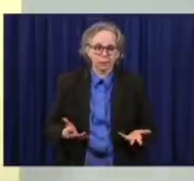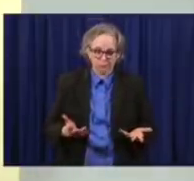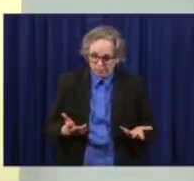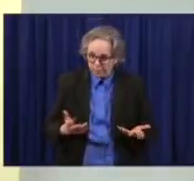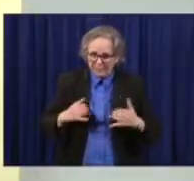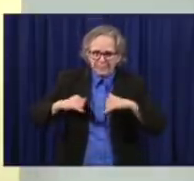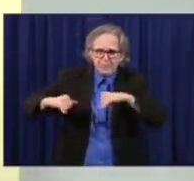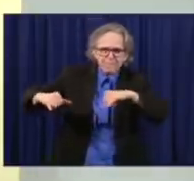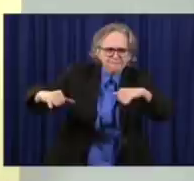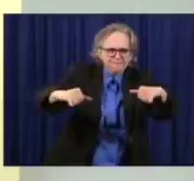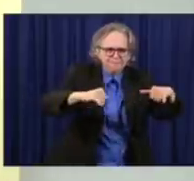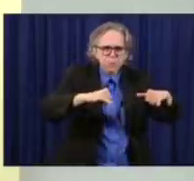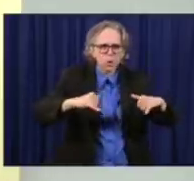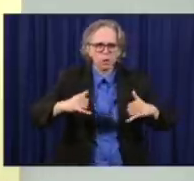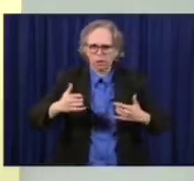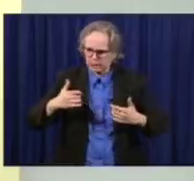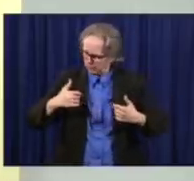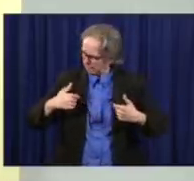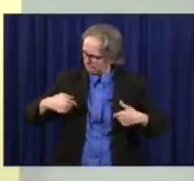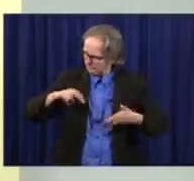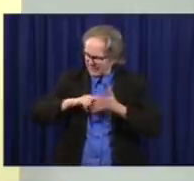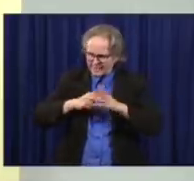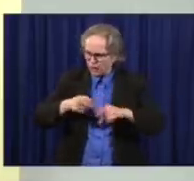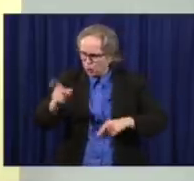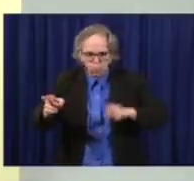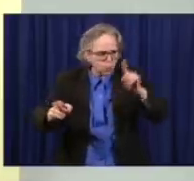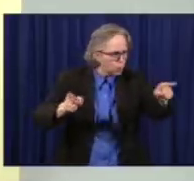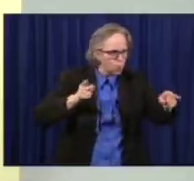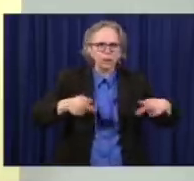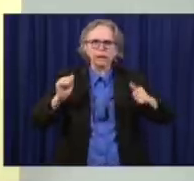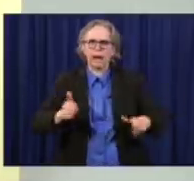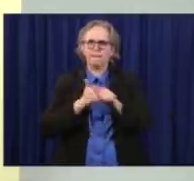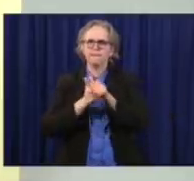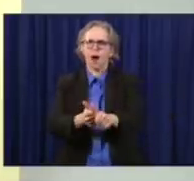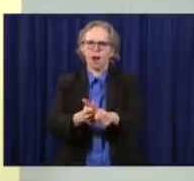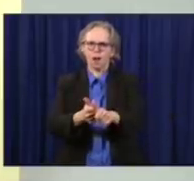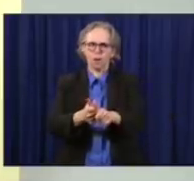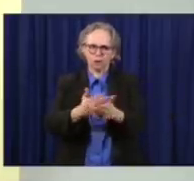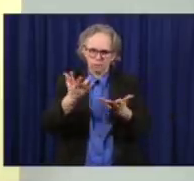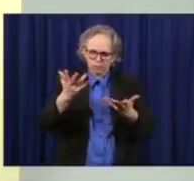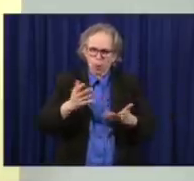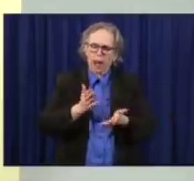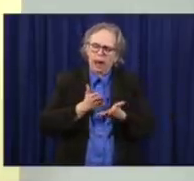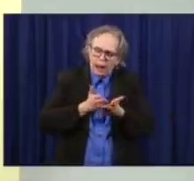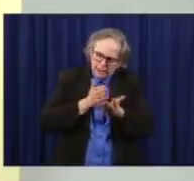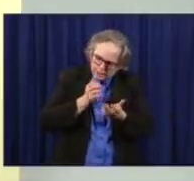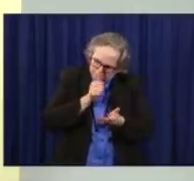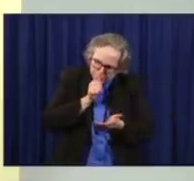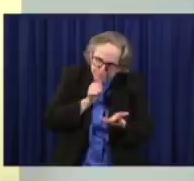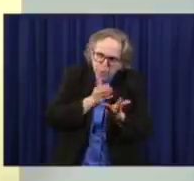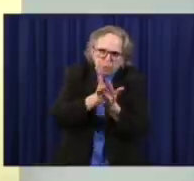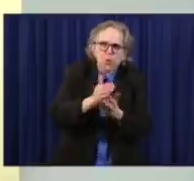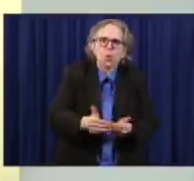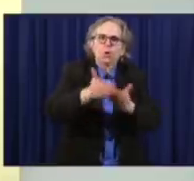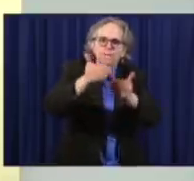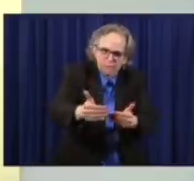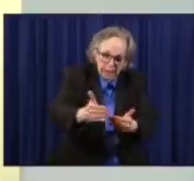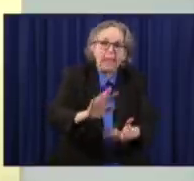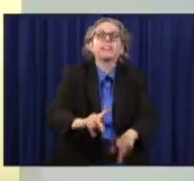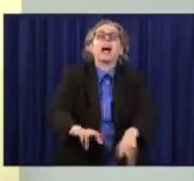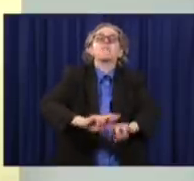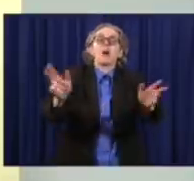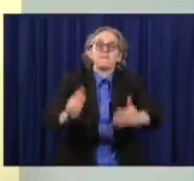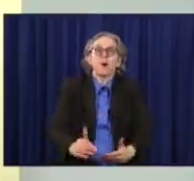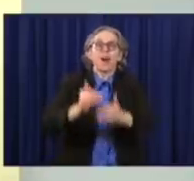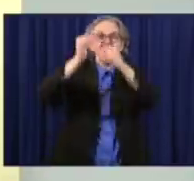through this phase, this period, so that we can move forward. And but local